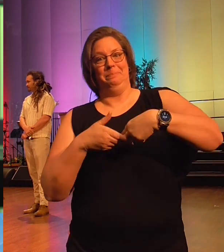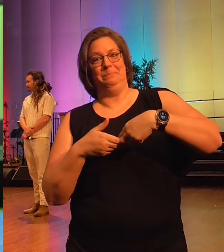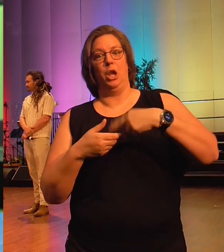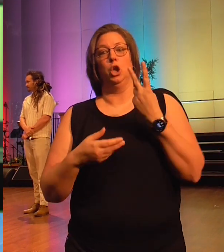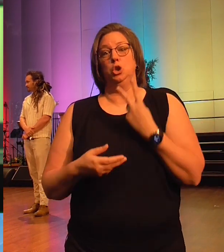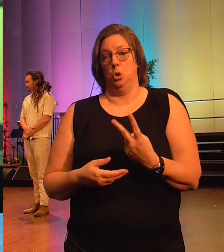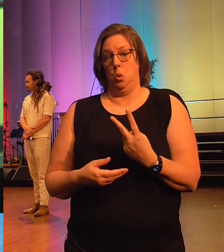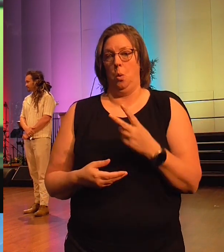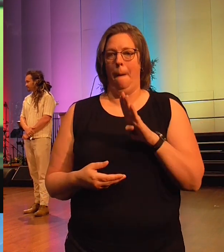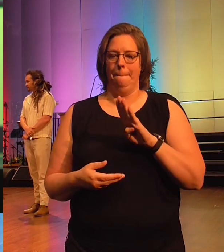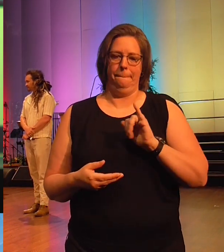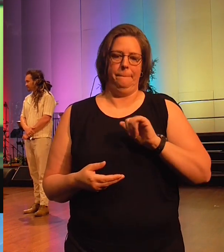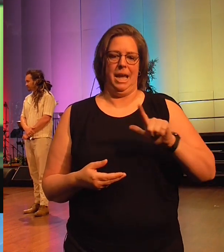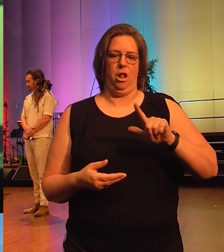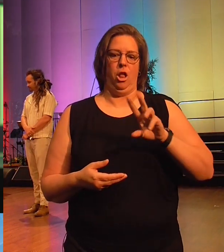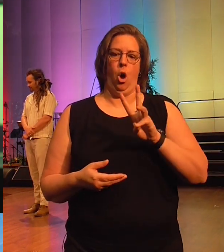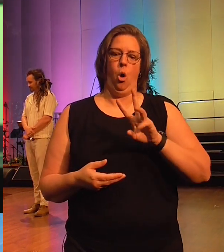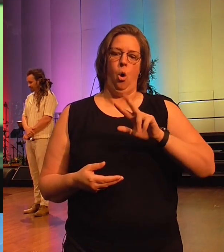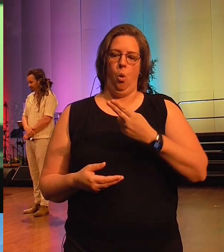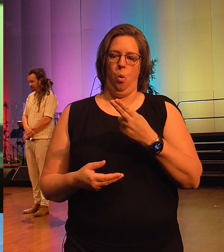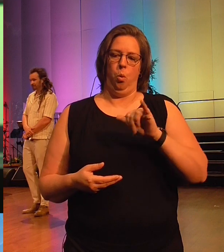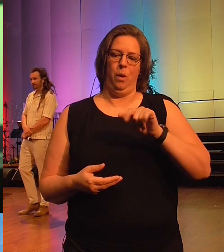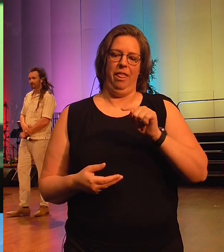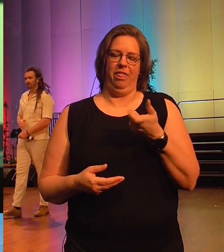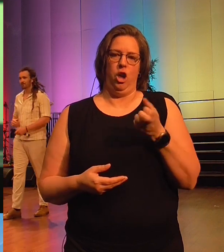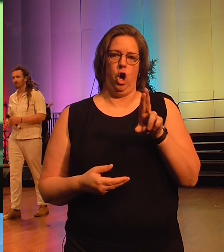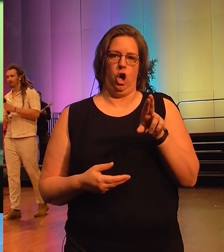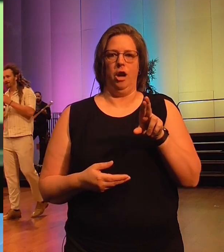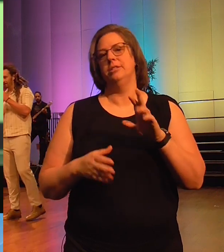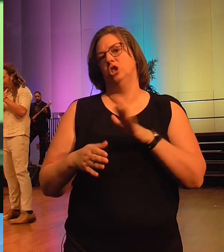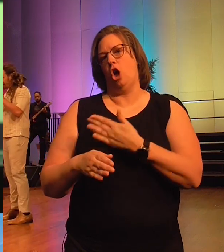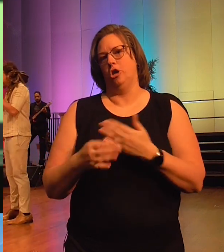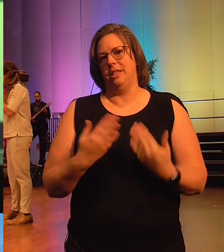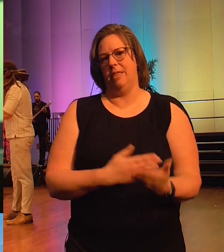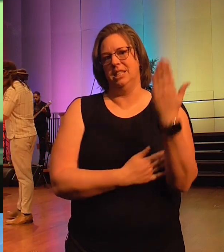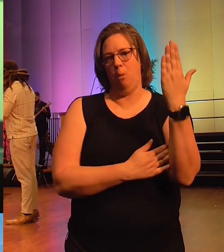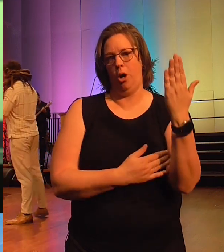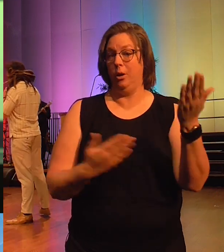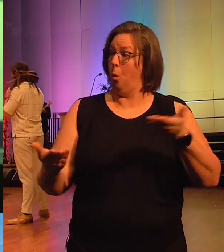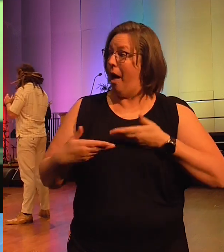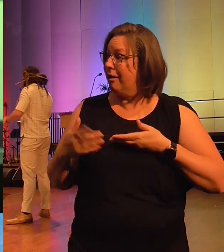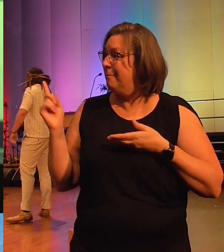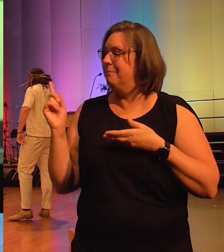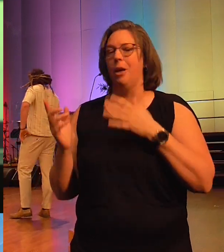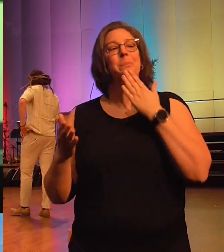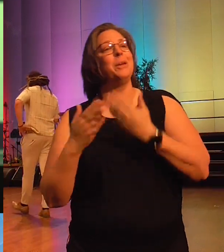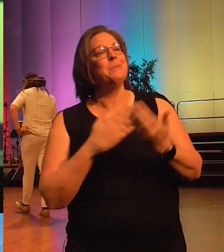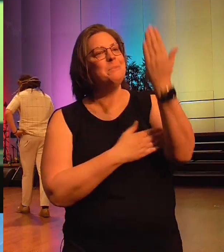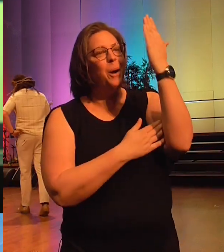Withers songs for us this morning. So, welcome, Zaya Stallings. Good morning, everybody.